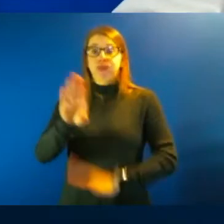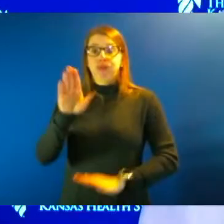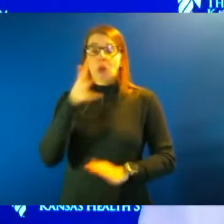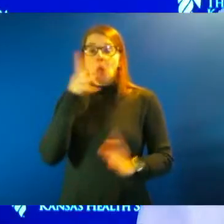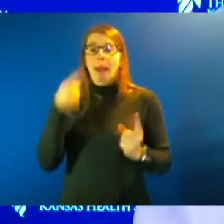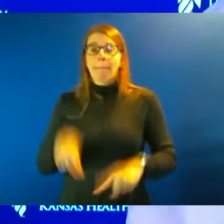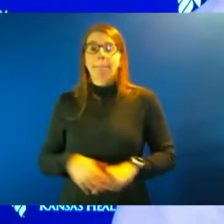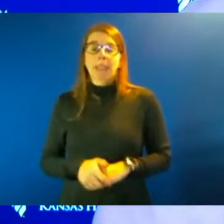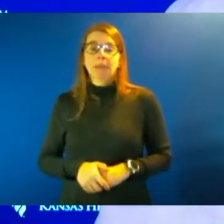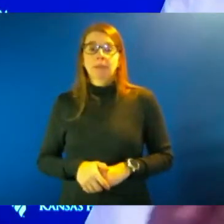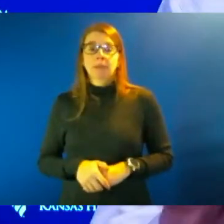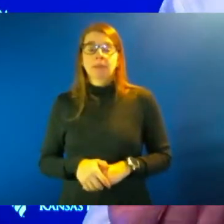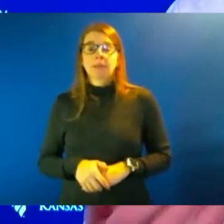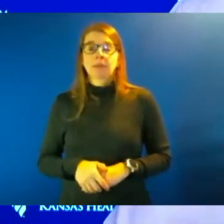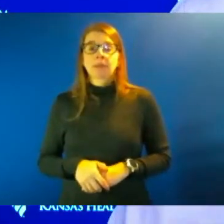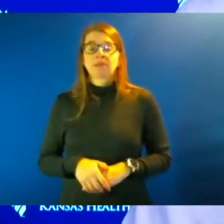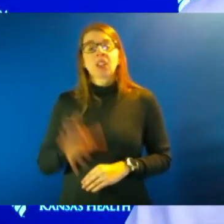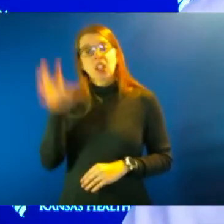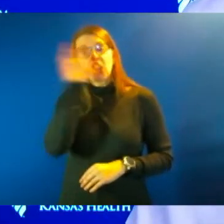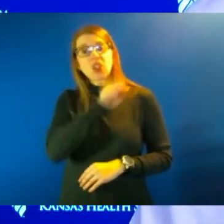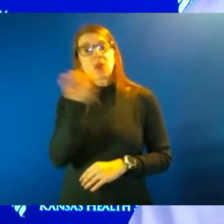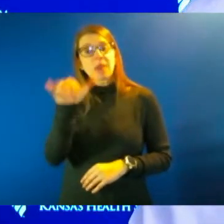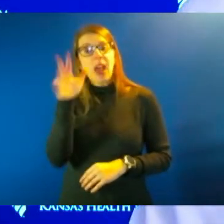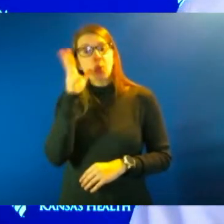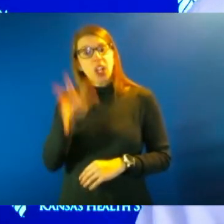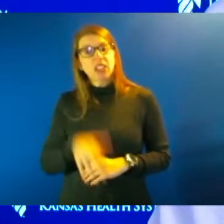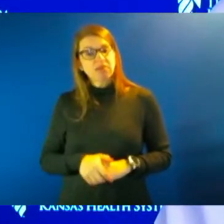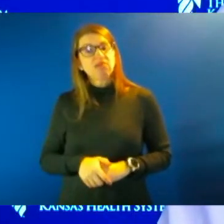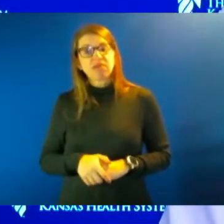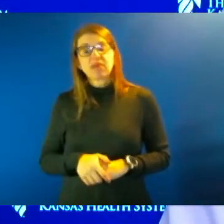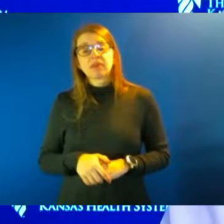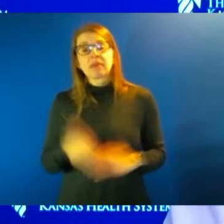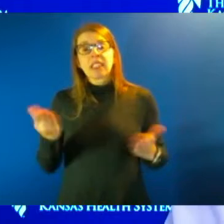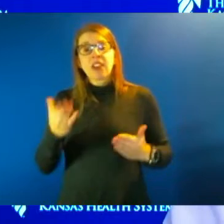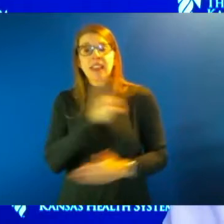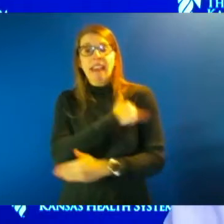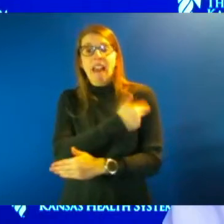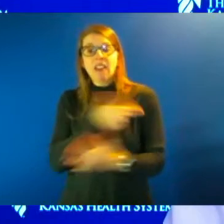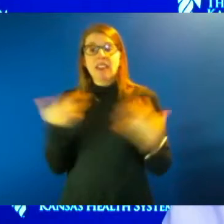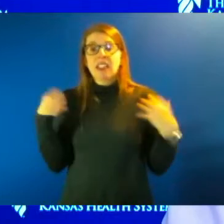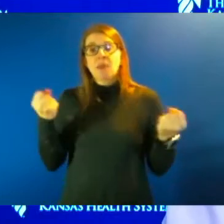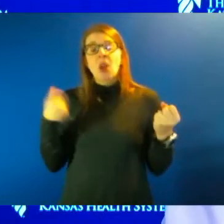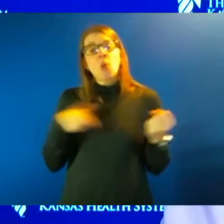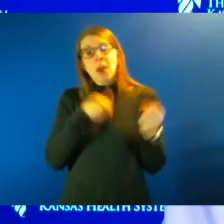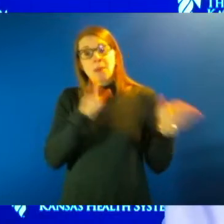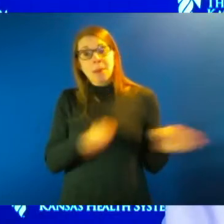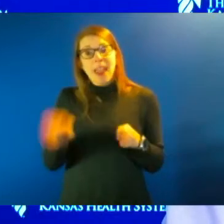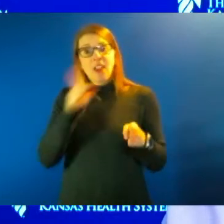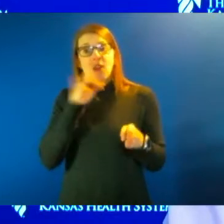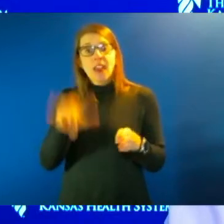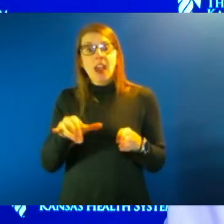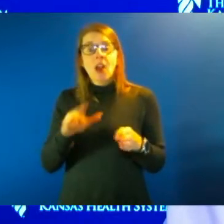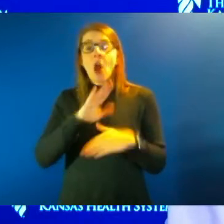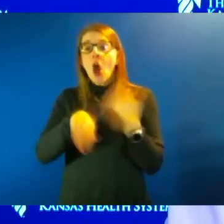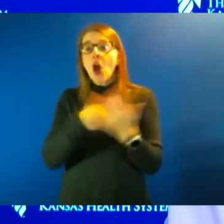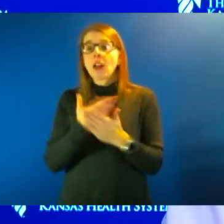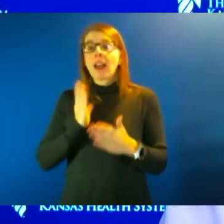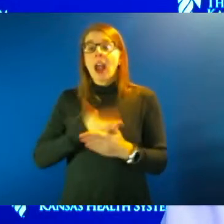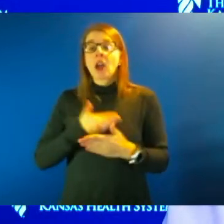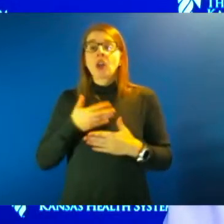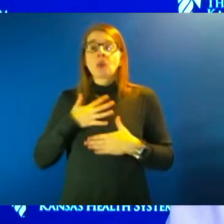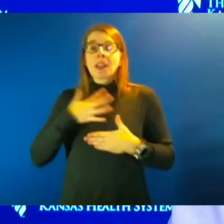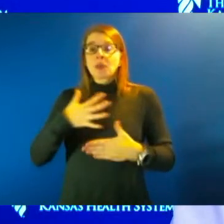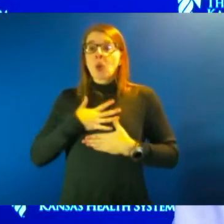to assume that. And, of course, here at the health system, we're always prepared for that. Even all of our respiratory therapists and our nurses